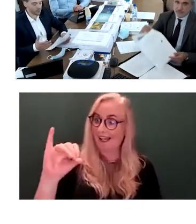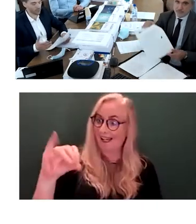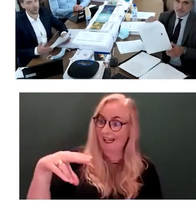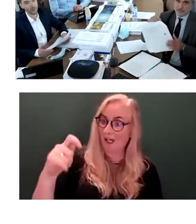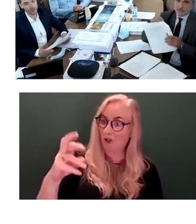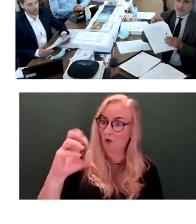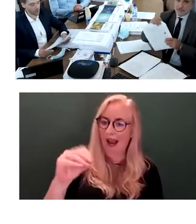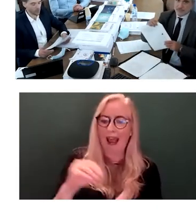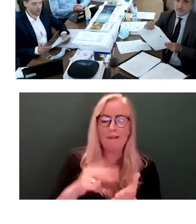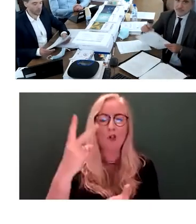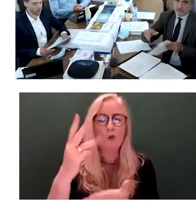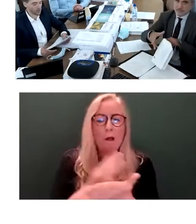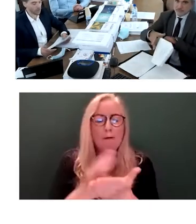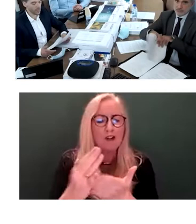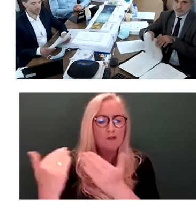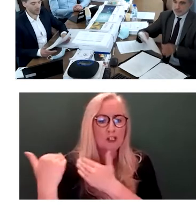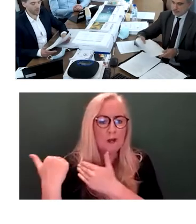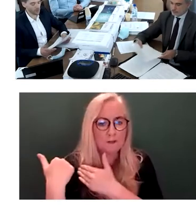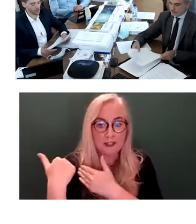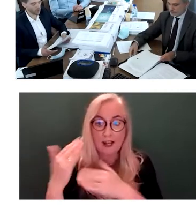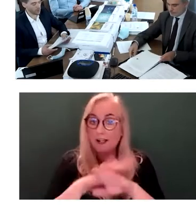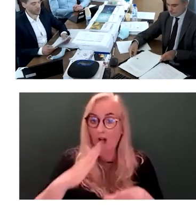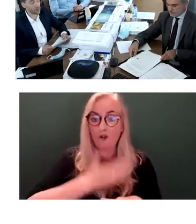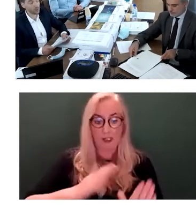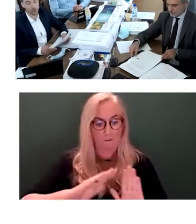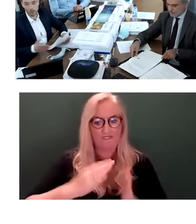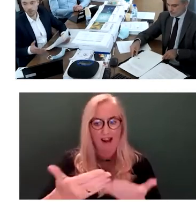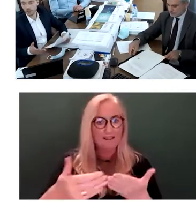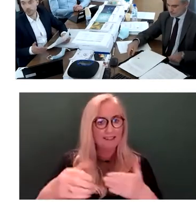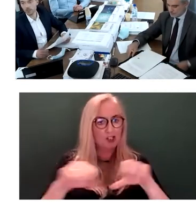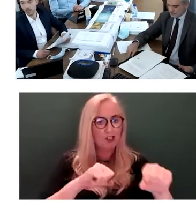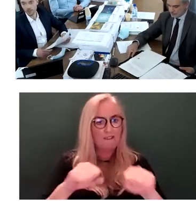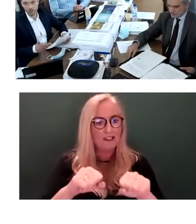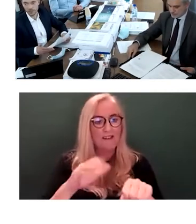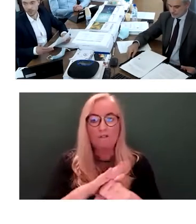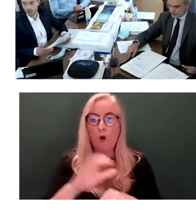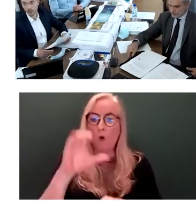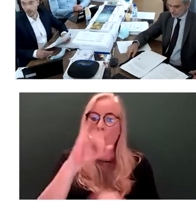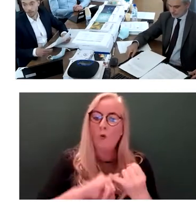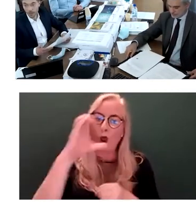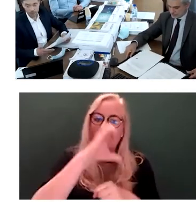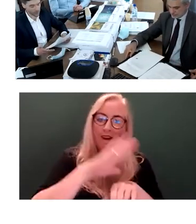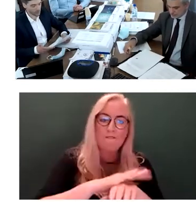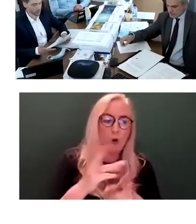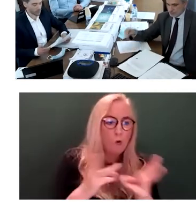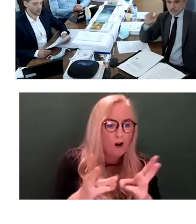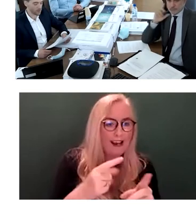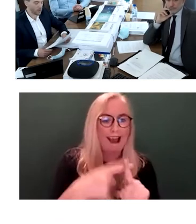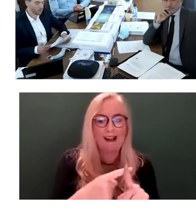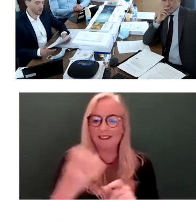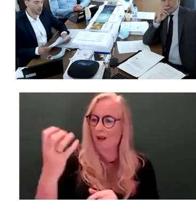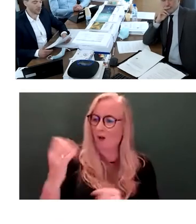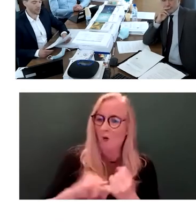have a twofold role, actually. Not only as a provider of services to job seekers and to, for instance, benefit